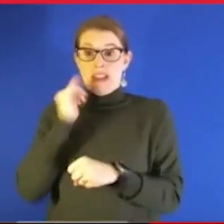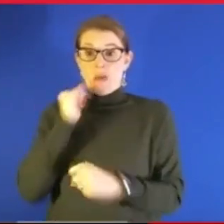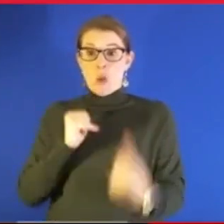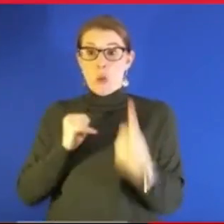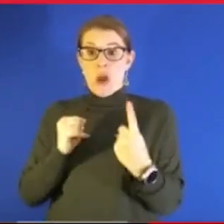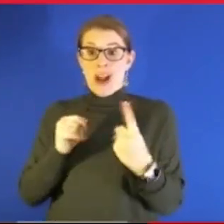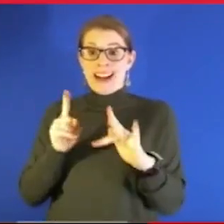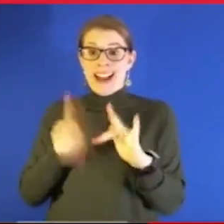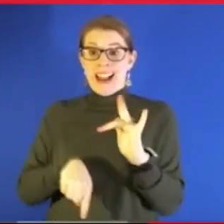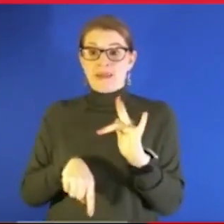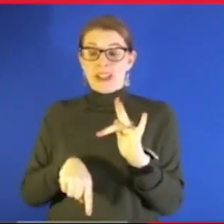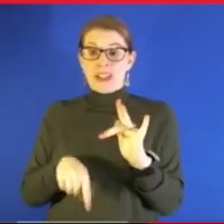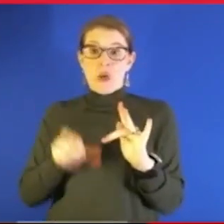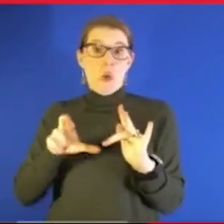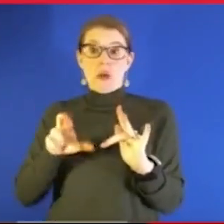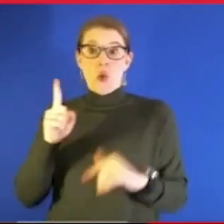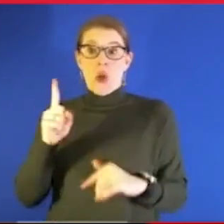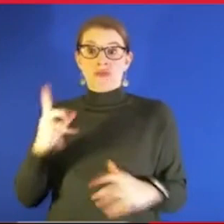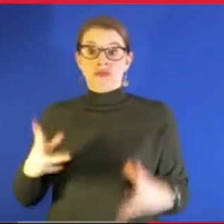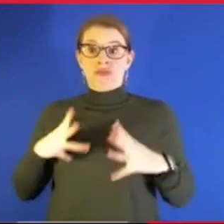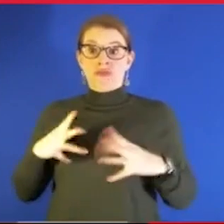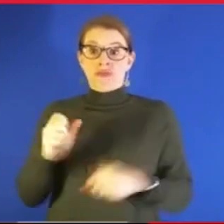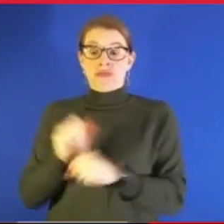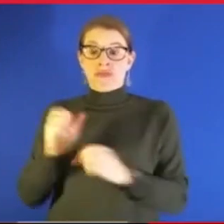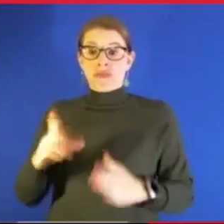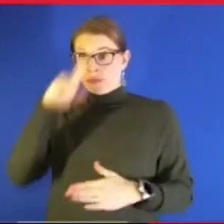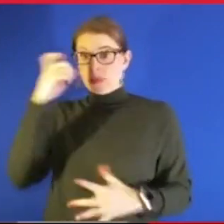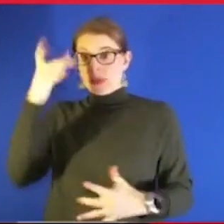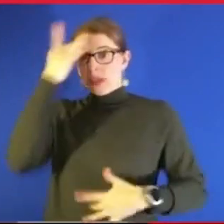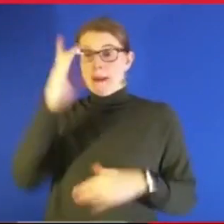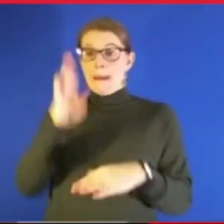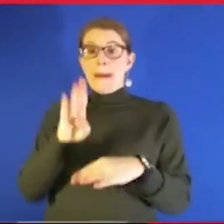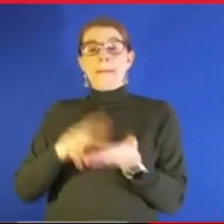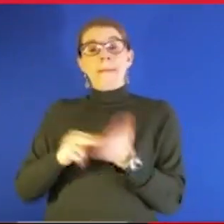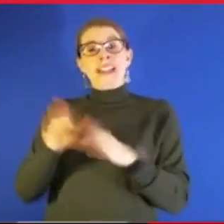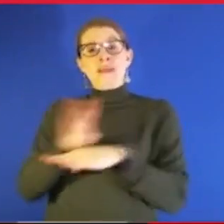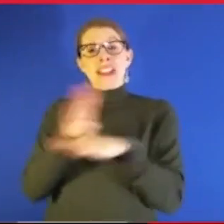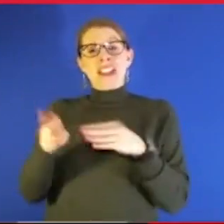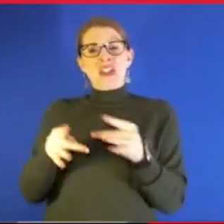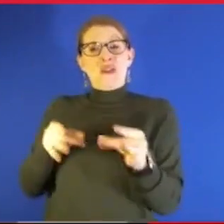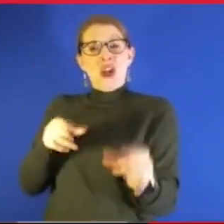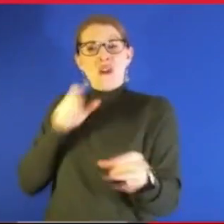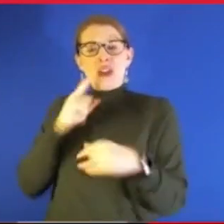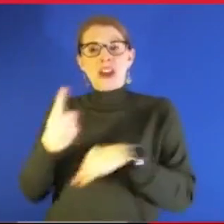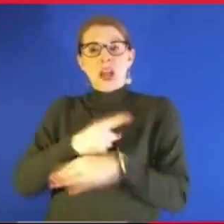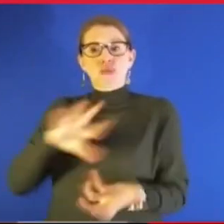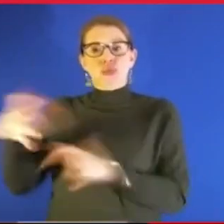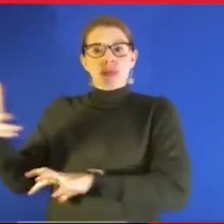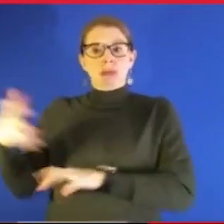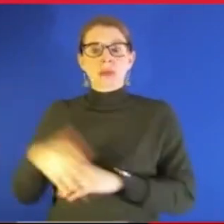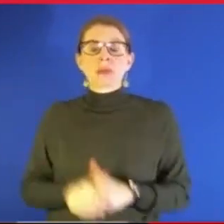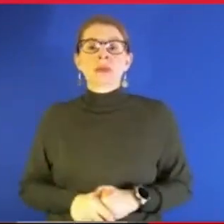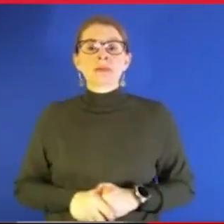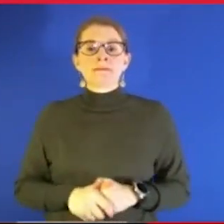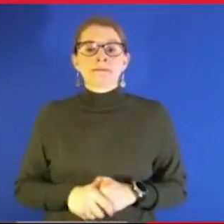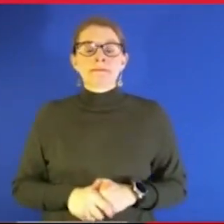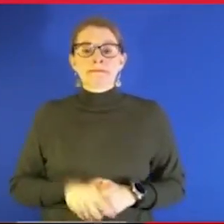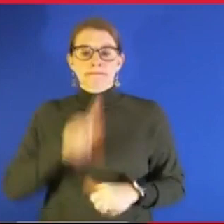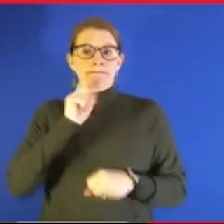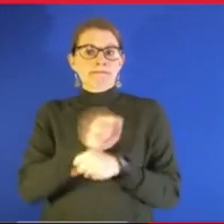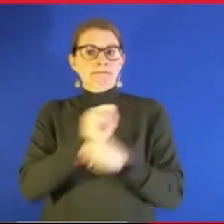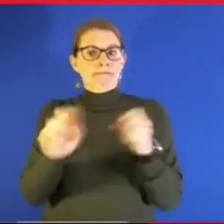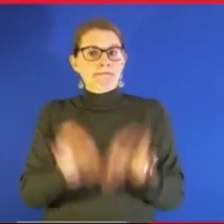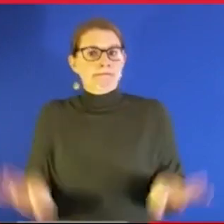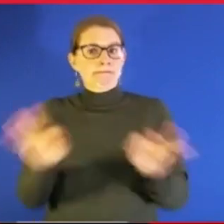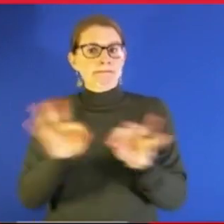absentee, it can destroy the business flow for the day. And so this is really important. And we're seeing businesses trying